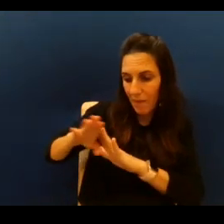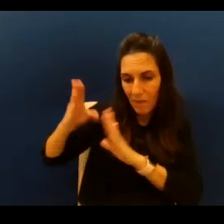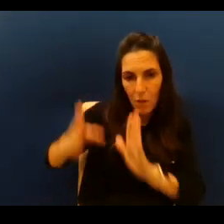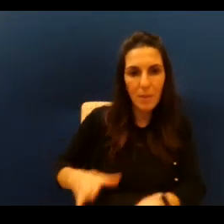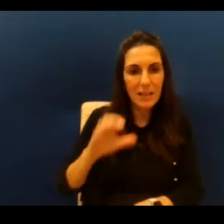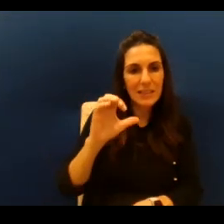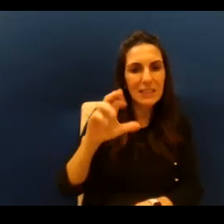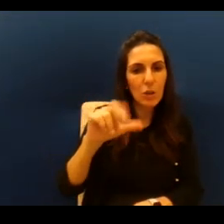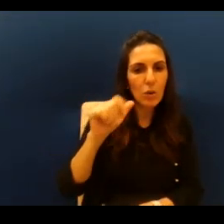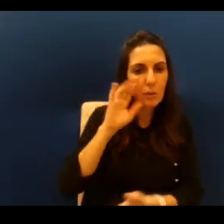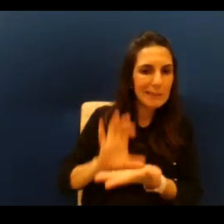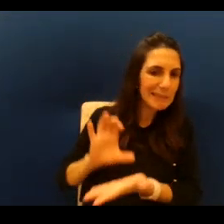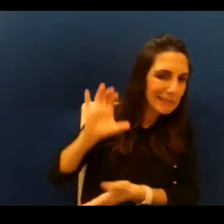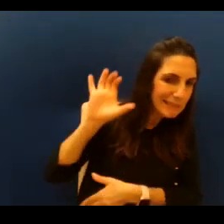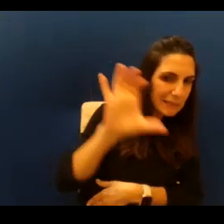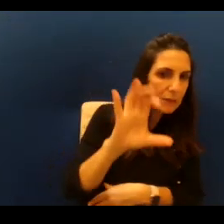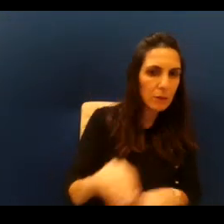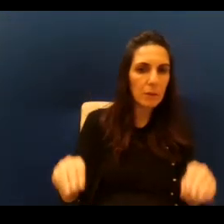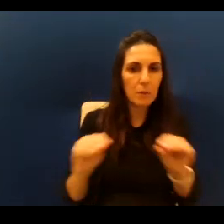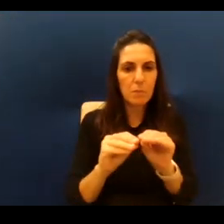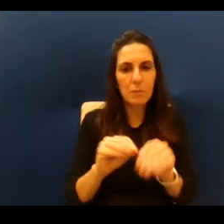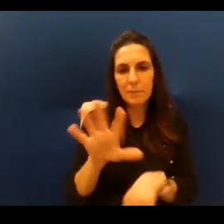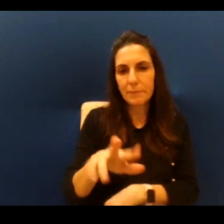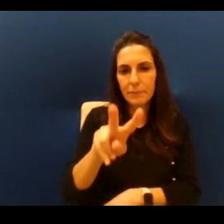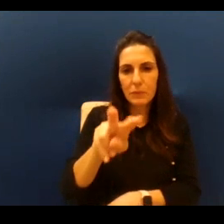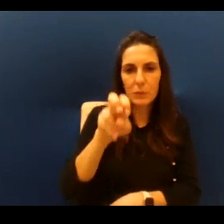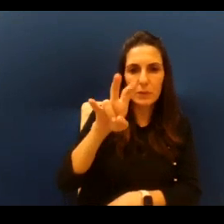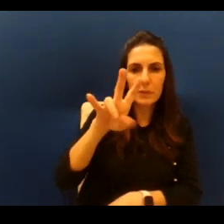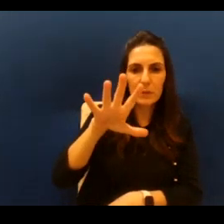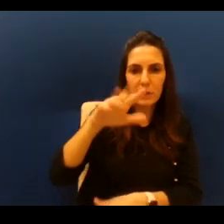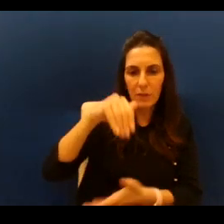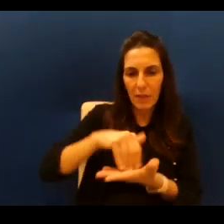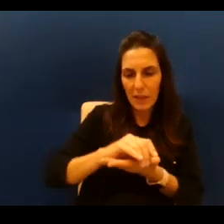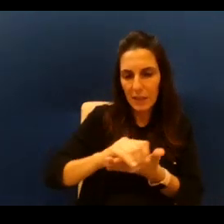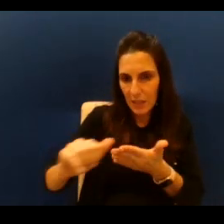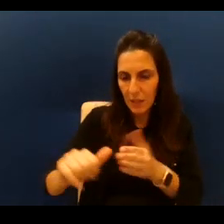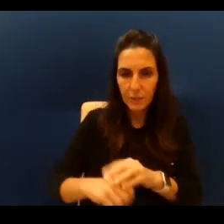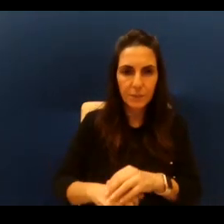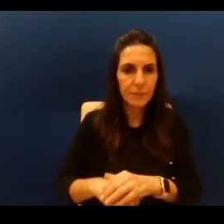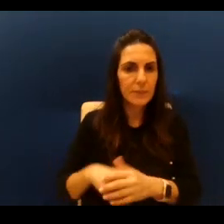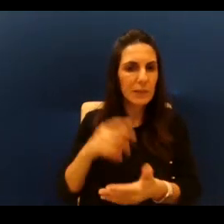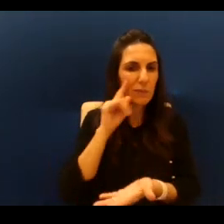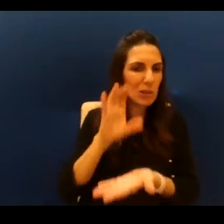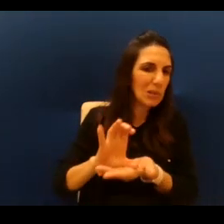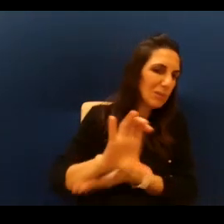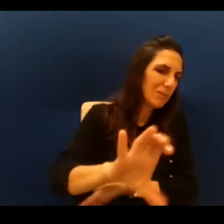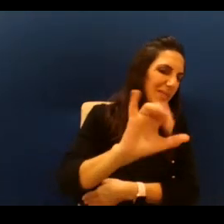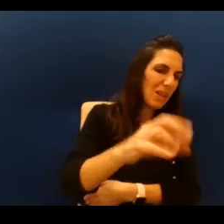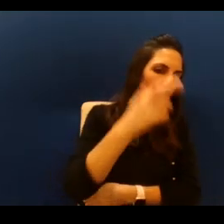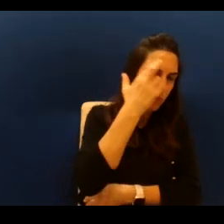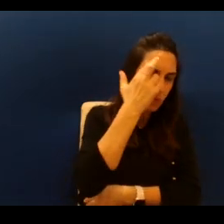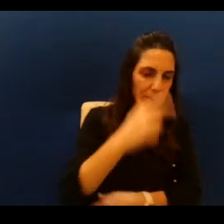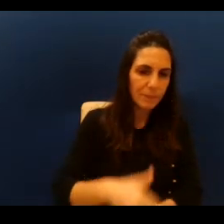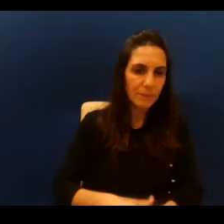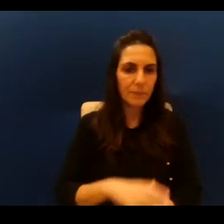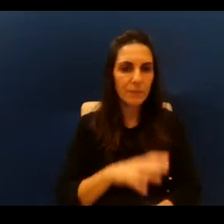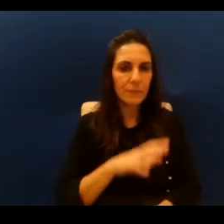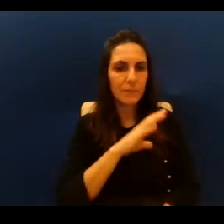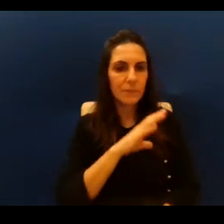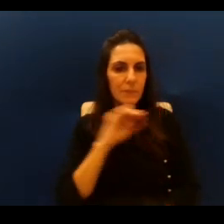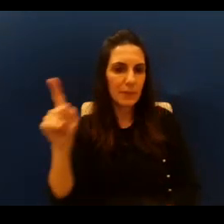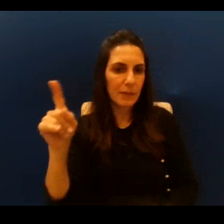putting additional money, approximately $275,000 towards that. And then Centennial,